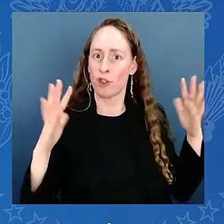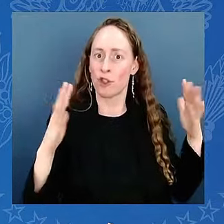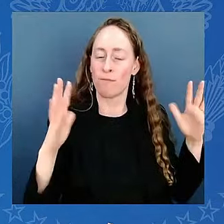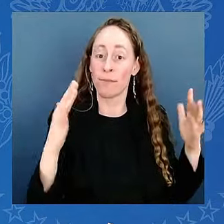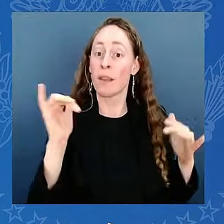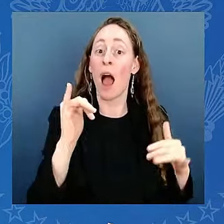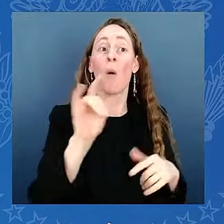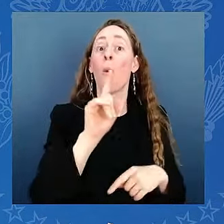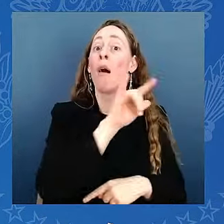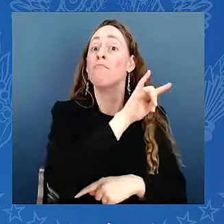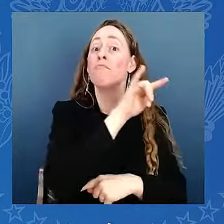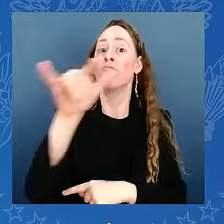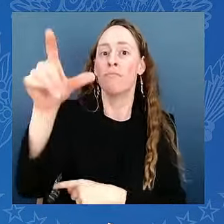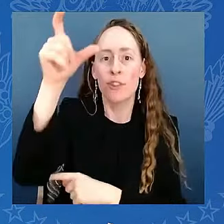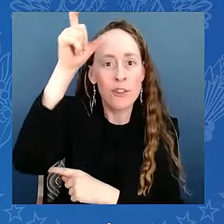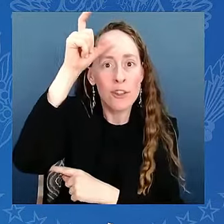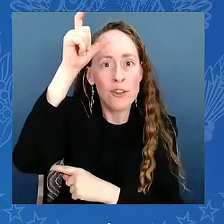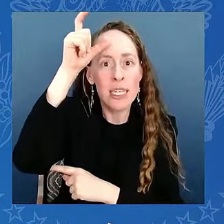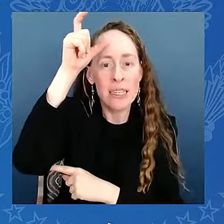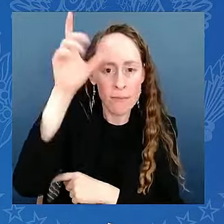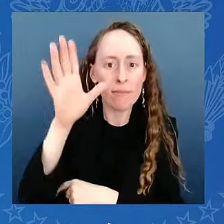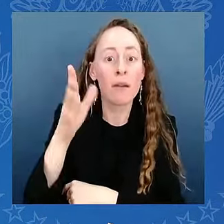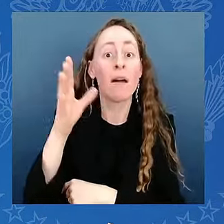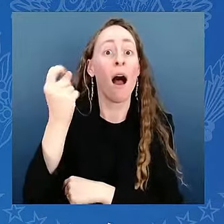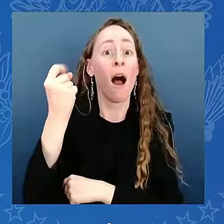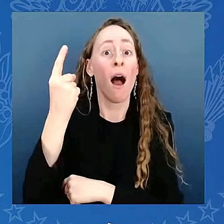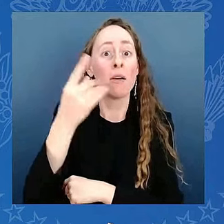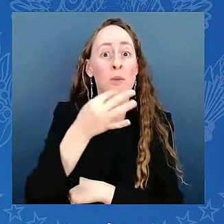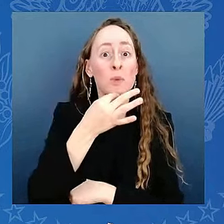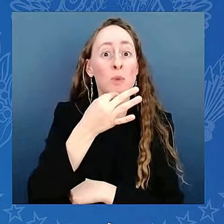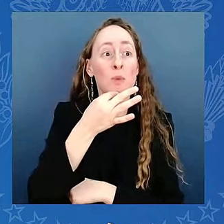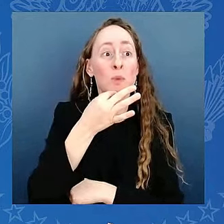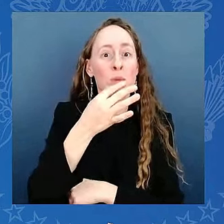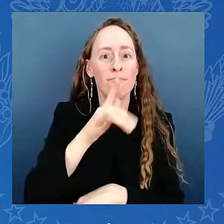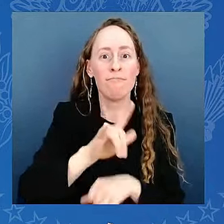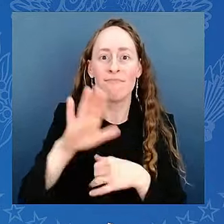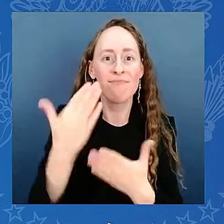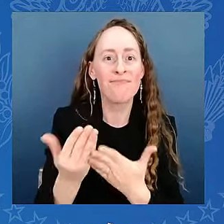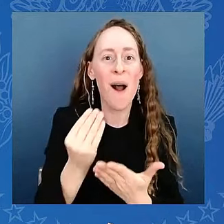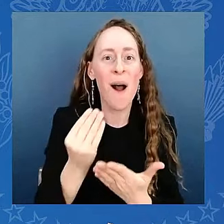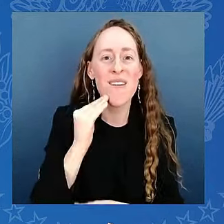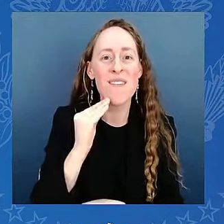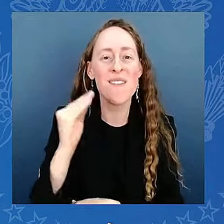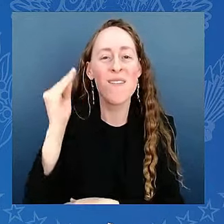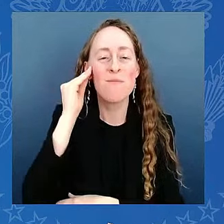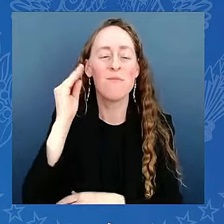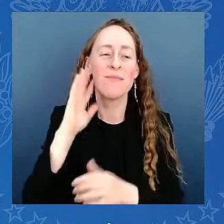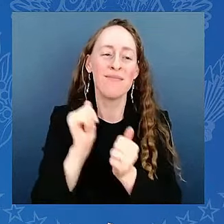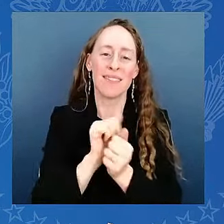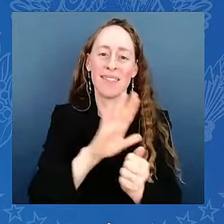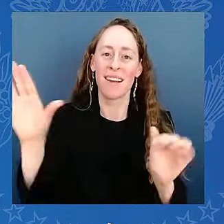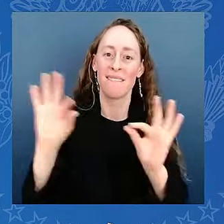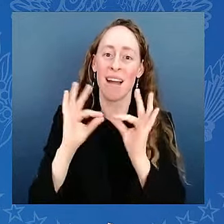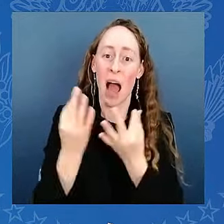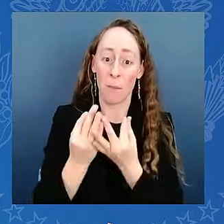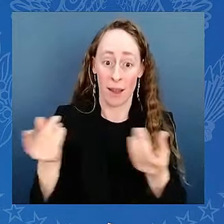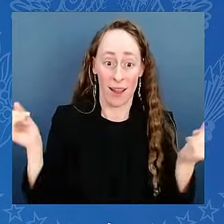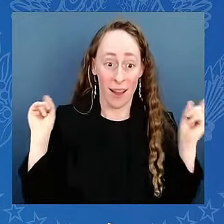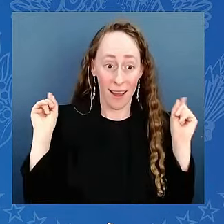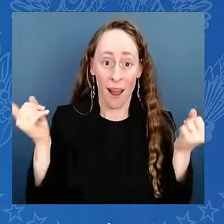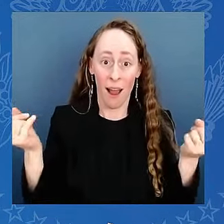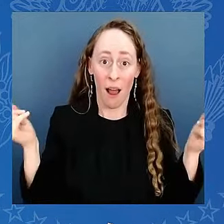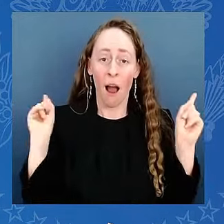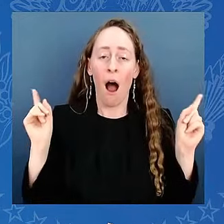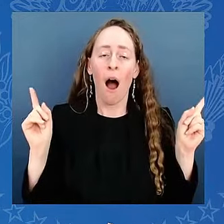their families. This is an incredible relief for all the family members gathered here. It's a relief to the friends and colleagues